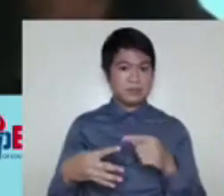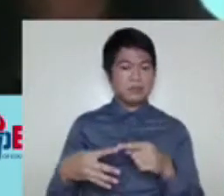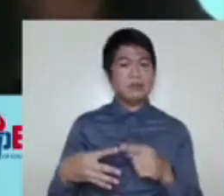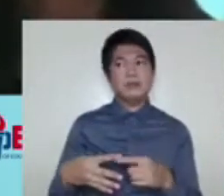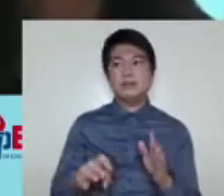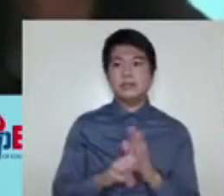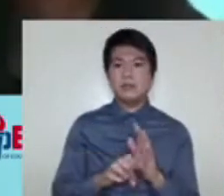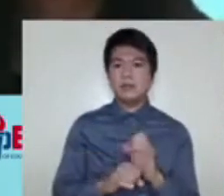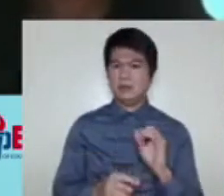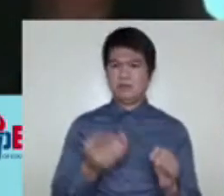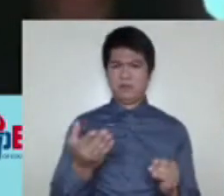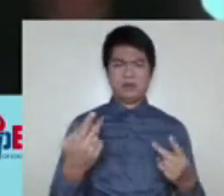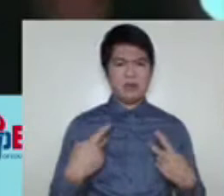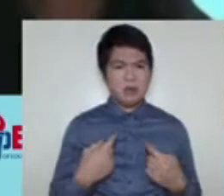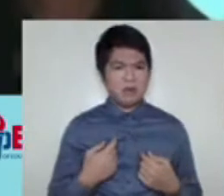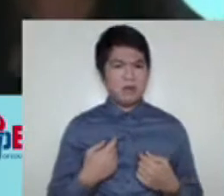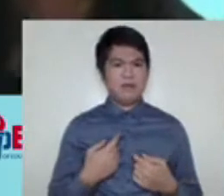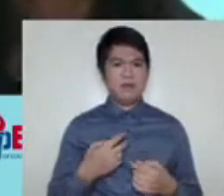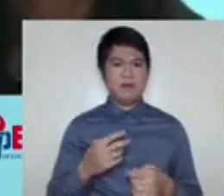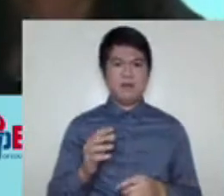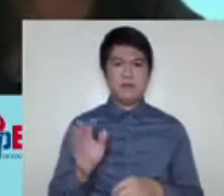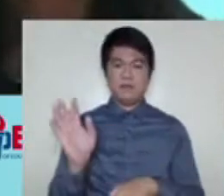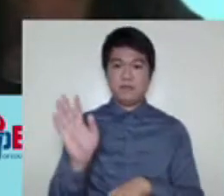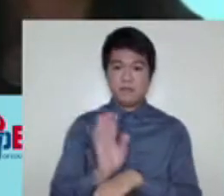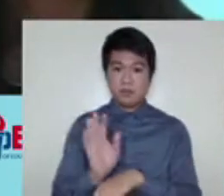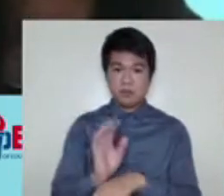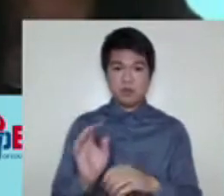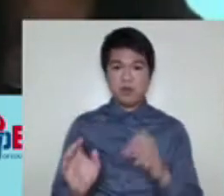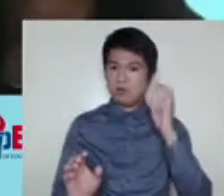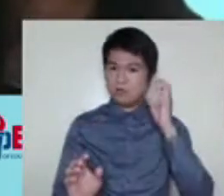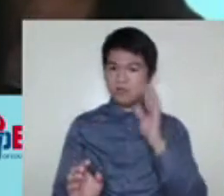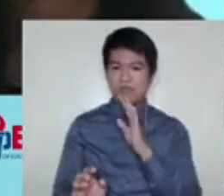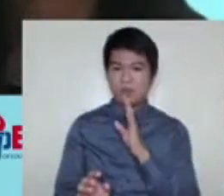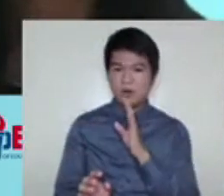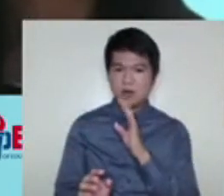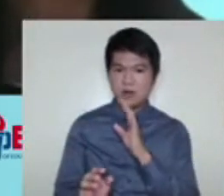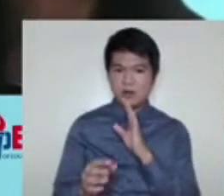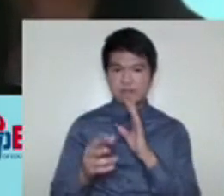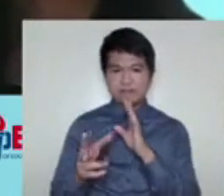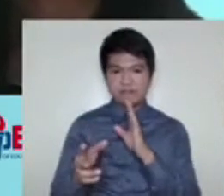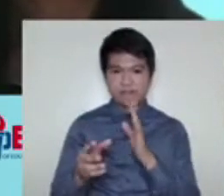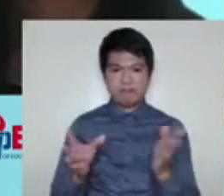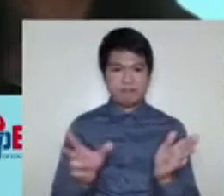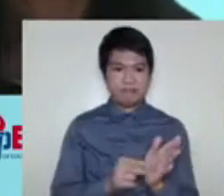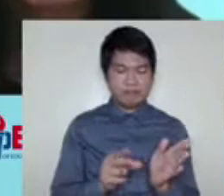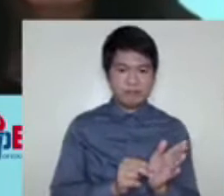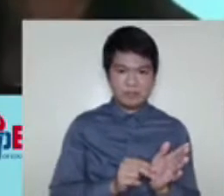an annotated video or audio recording of your own teaching that shows the impact of